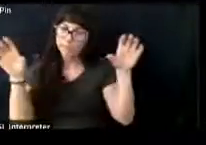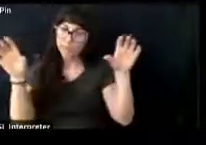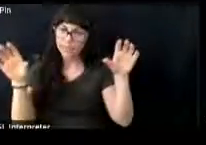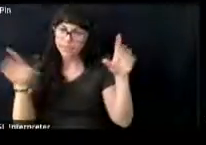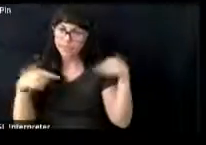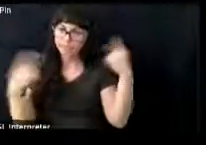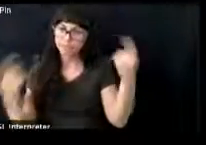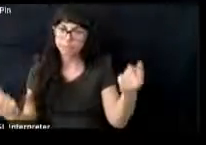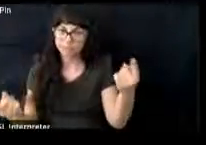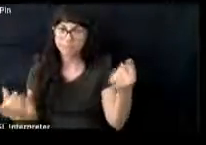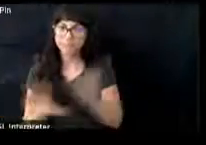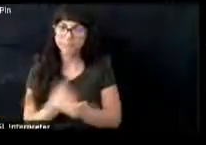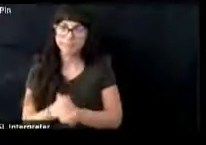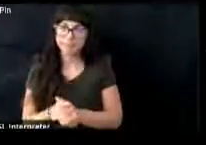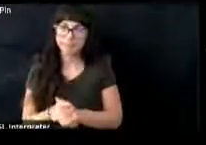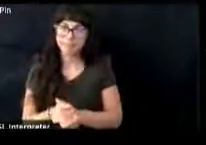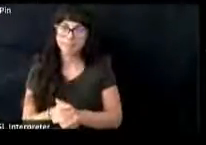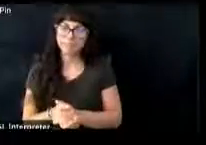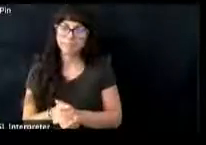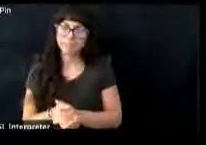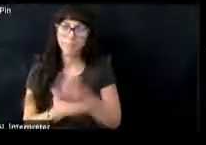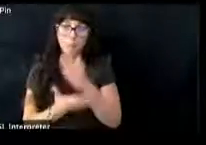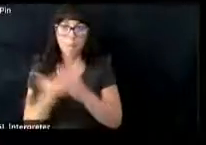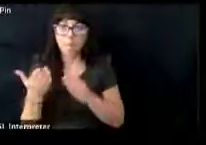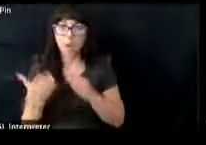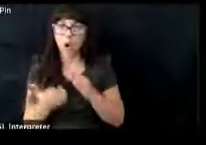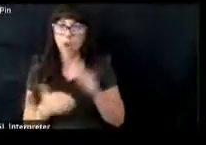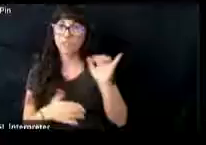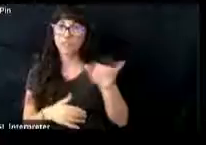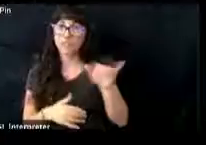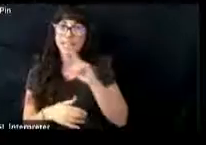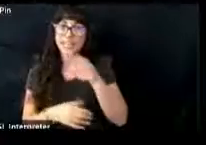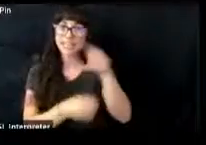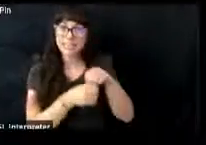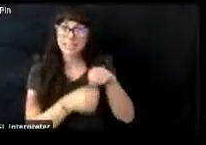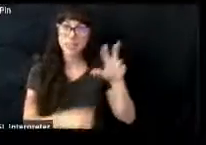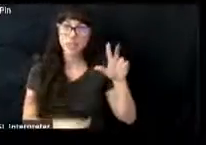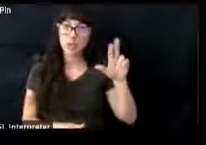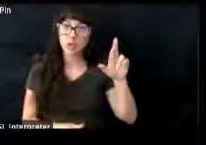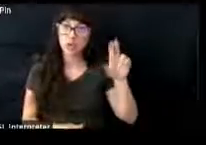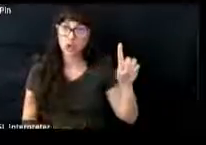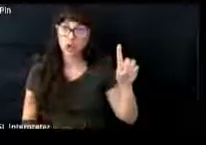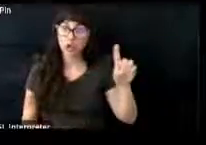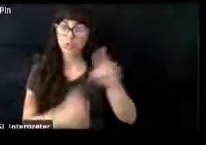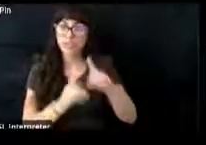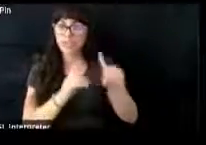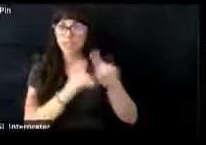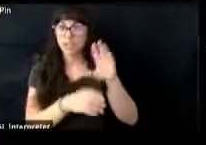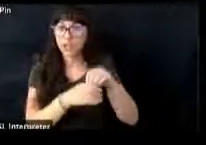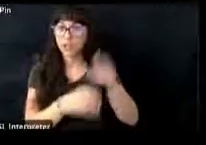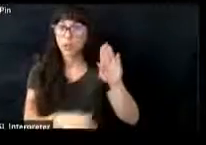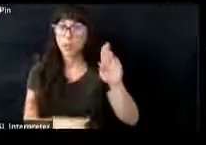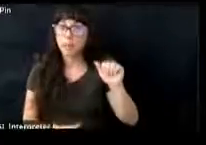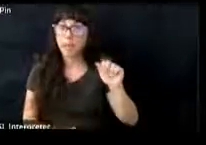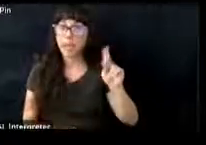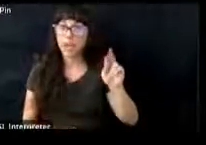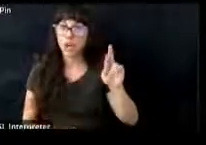time. Part of the Antelope Valley is in the 23rd District, which includes Bakersfield and